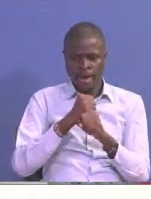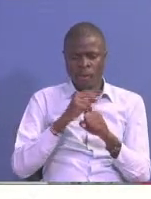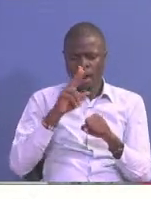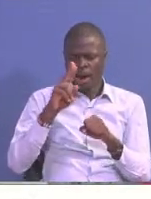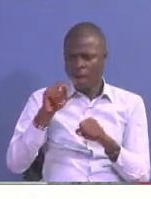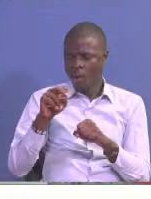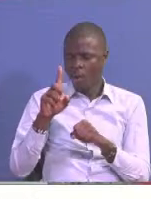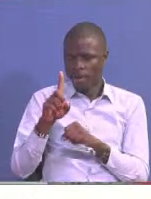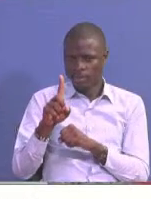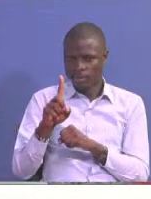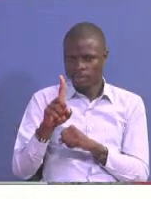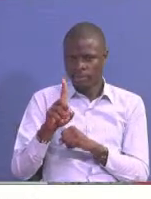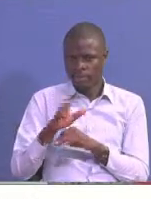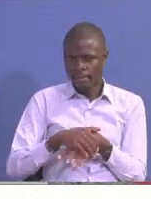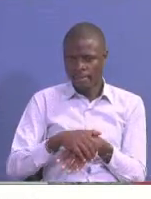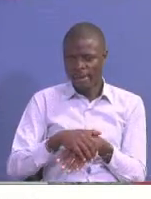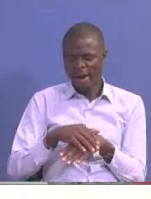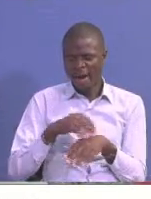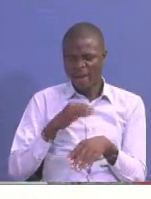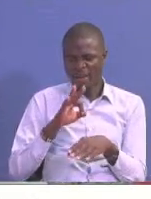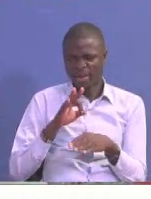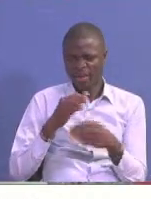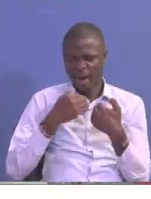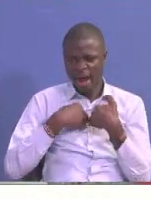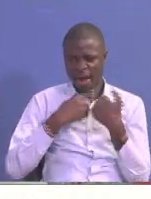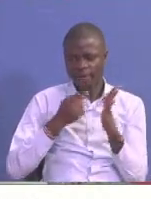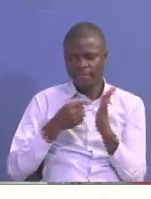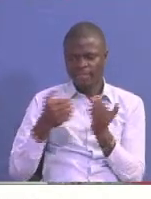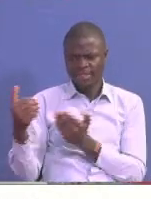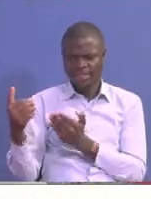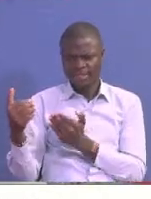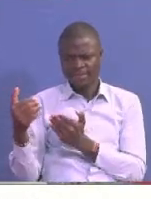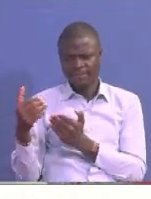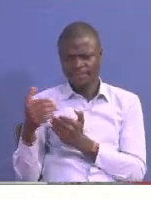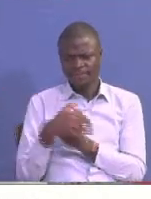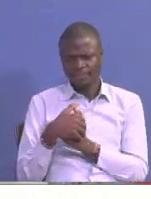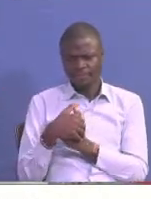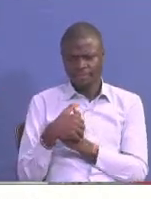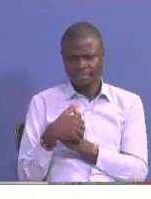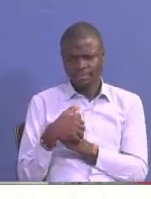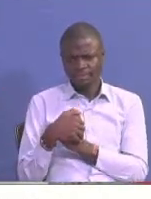nobody. Of course, there is this thing